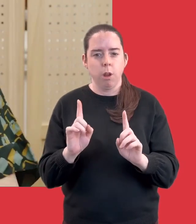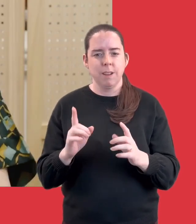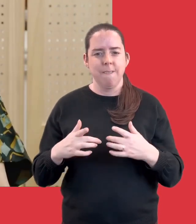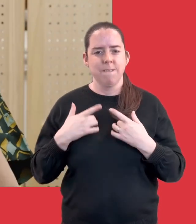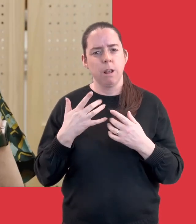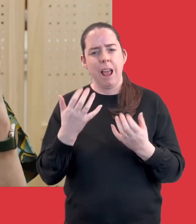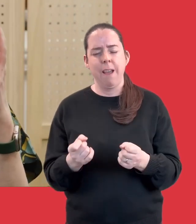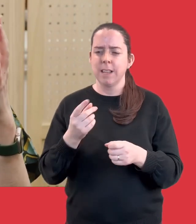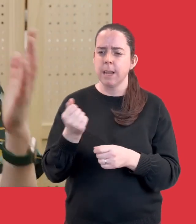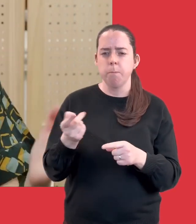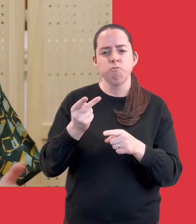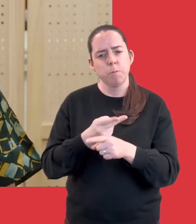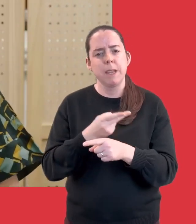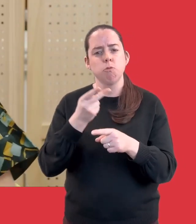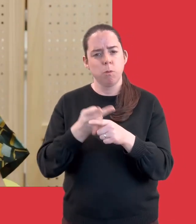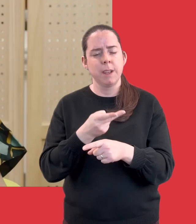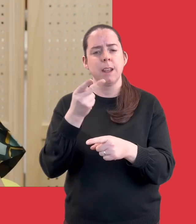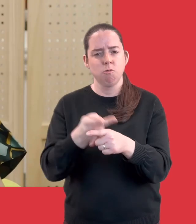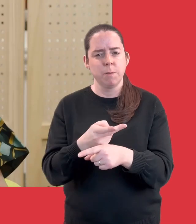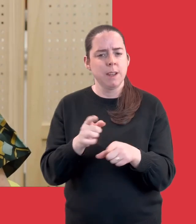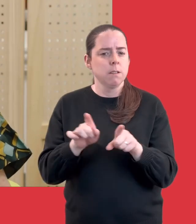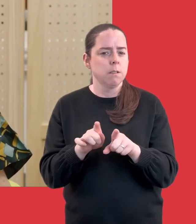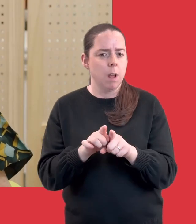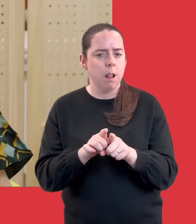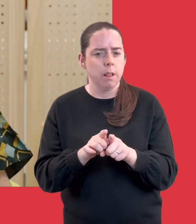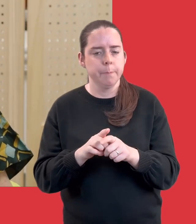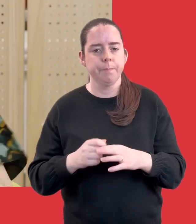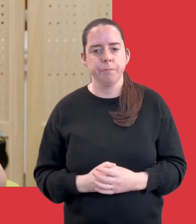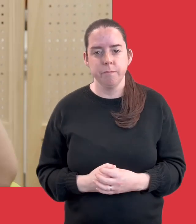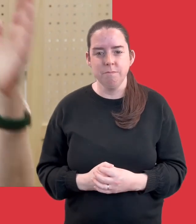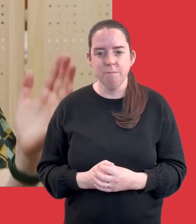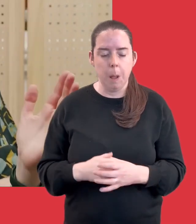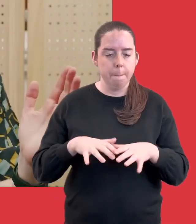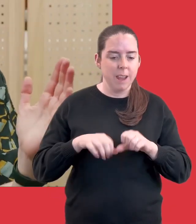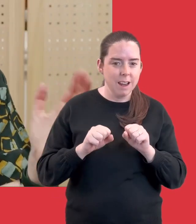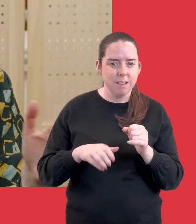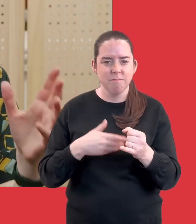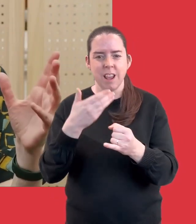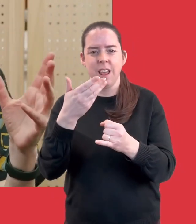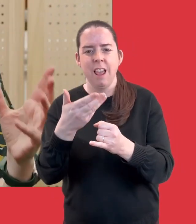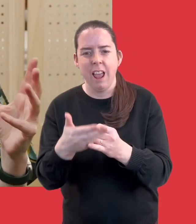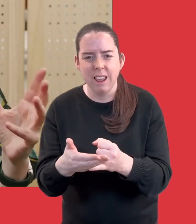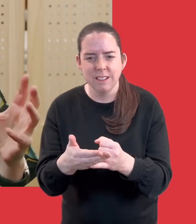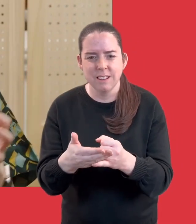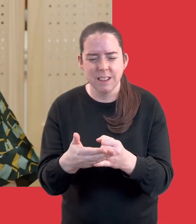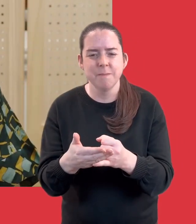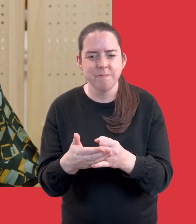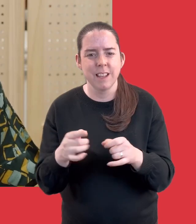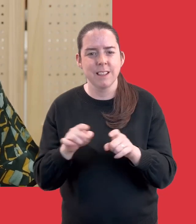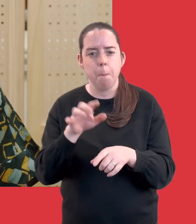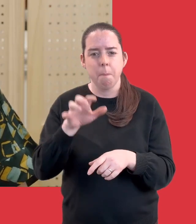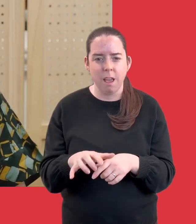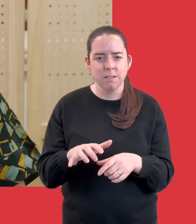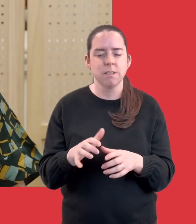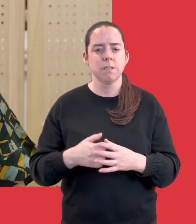a cyclical feeling to it as well. So we end in a sense where we begin, and